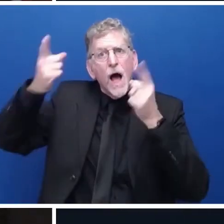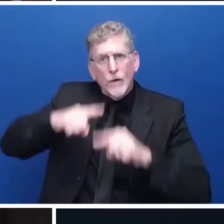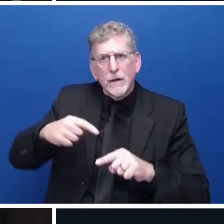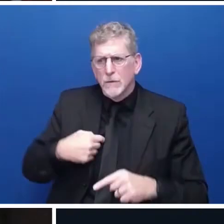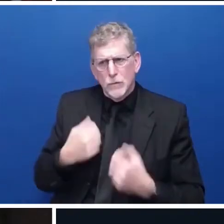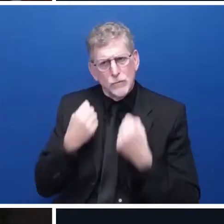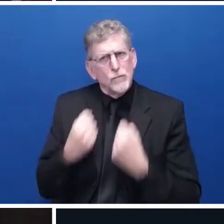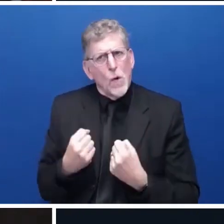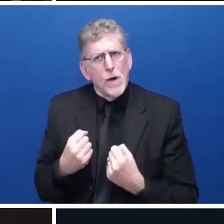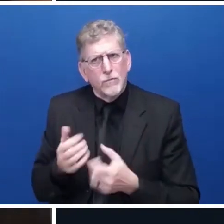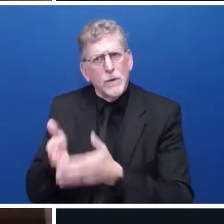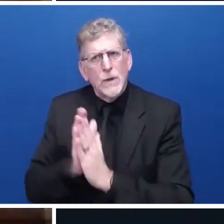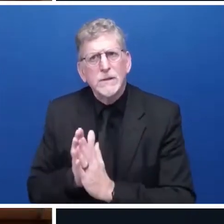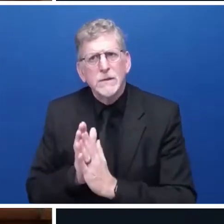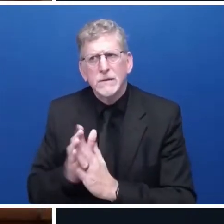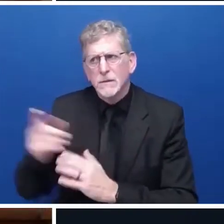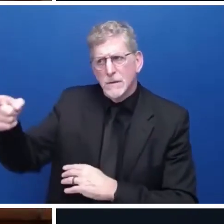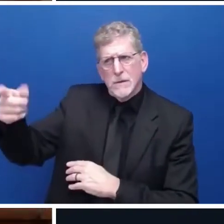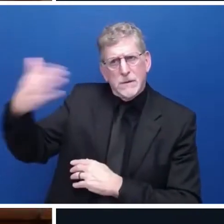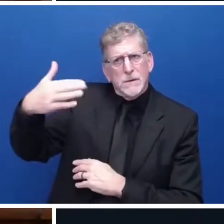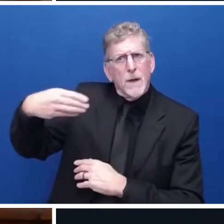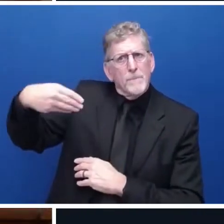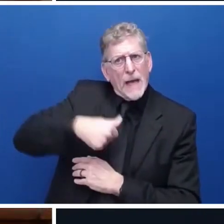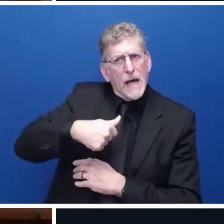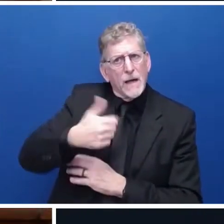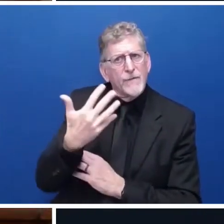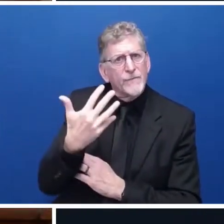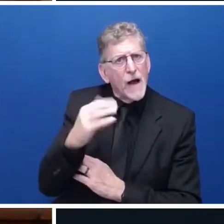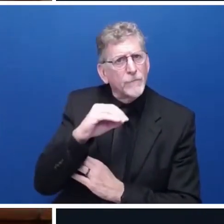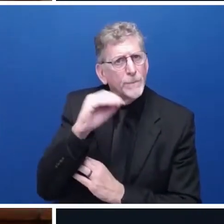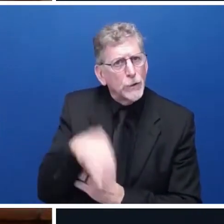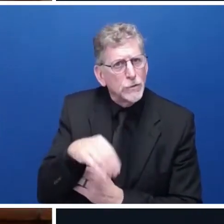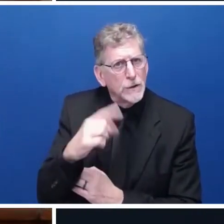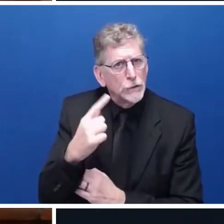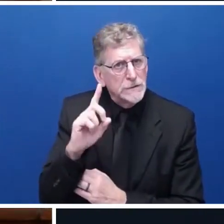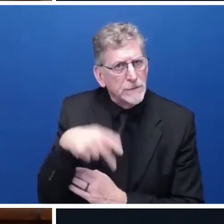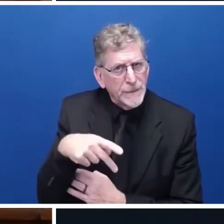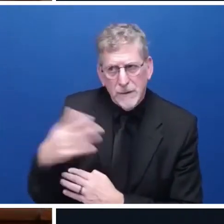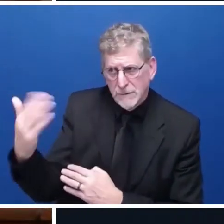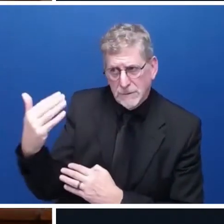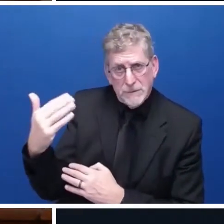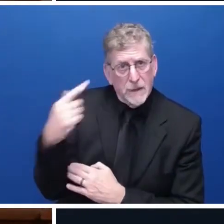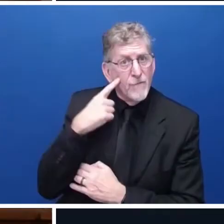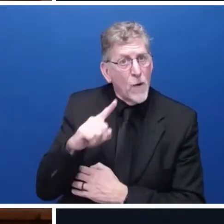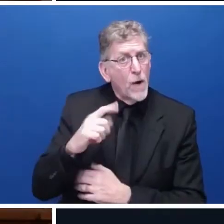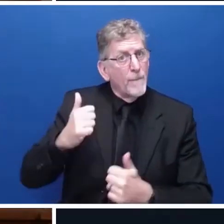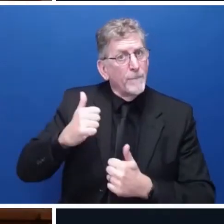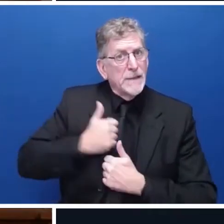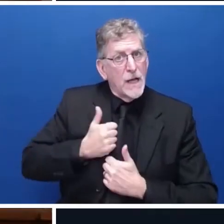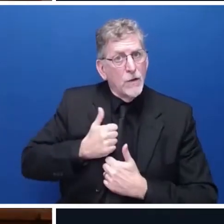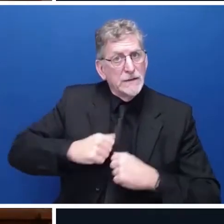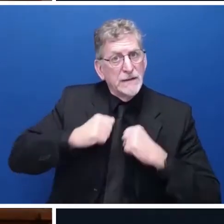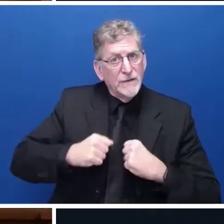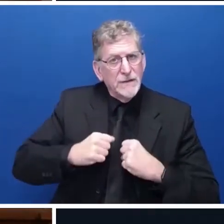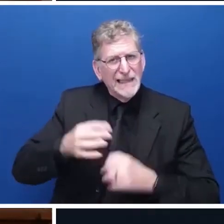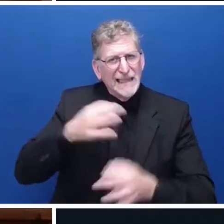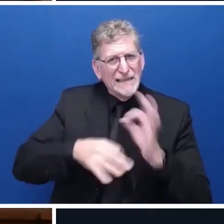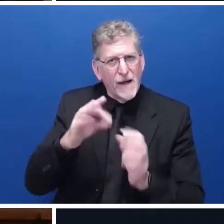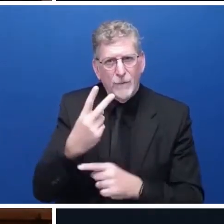of GDP for military defense rather than the 2%, which they weren't paying. We were paying for almost all of